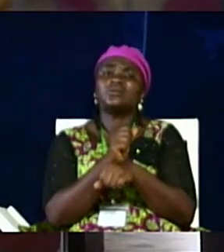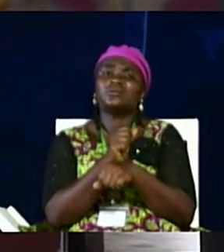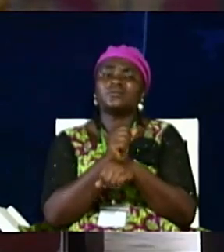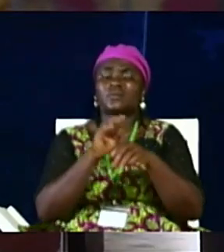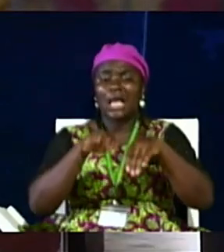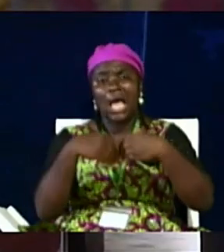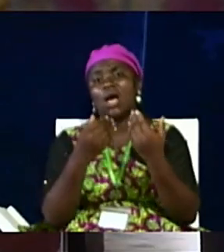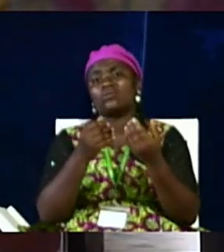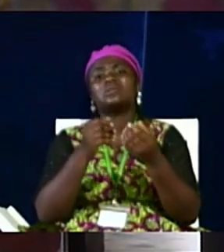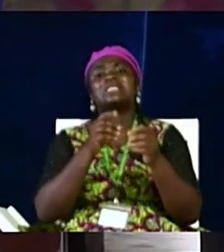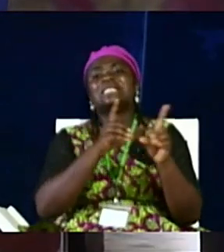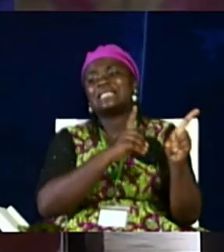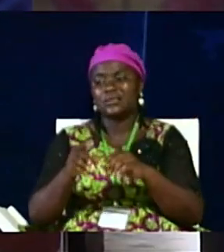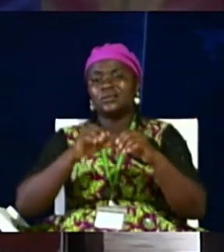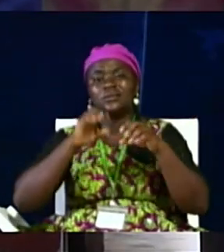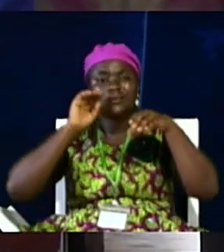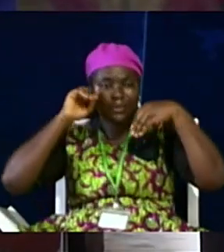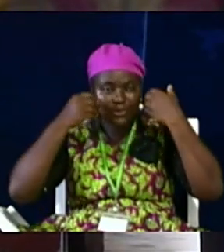How do reproaches work?